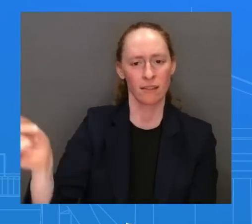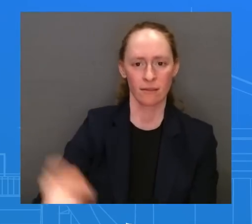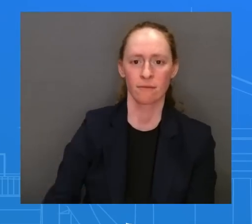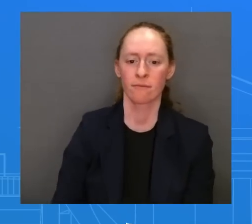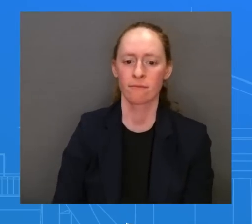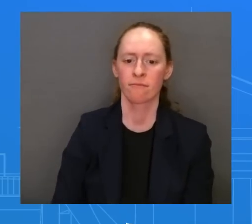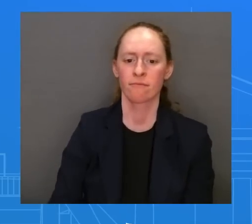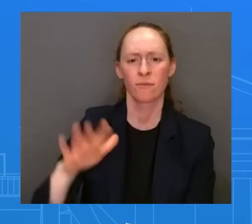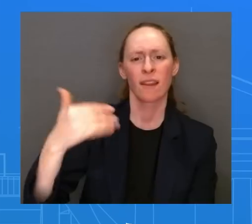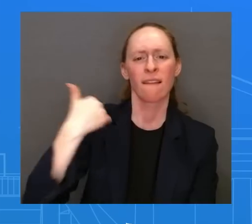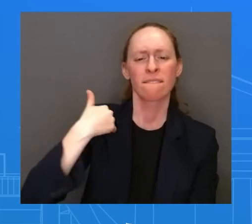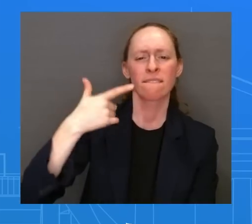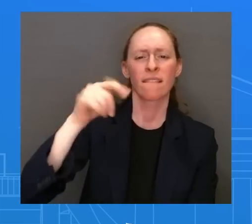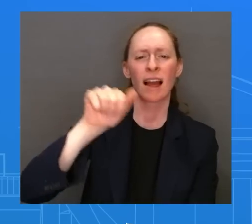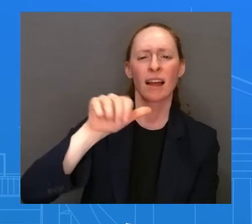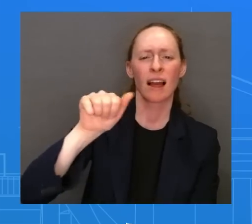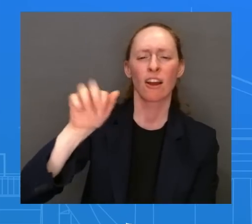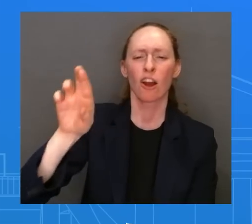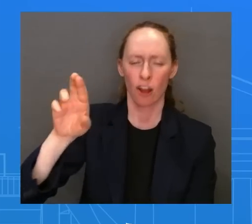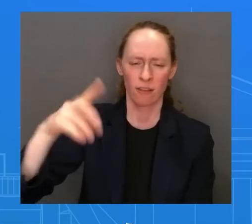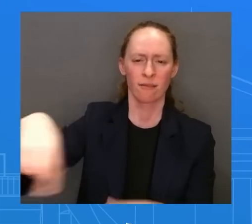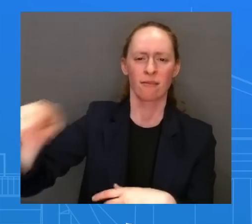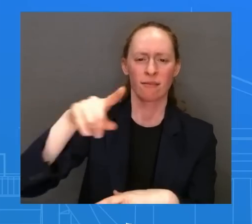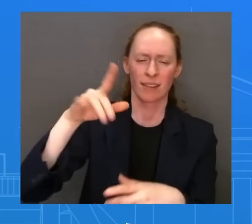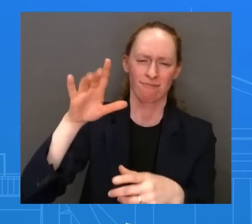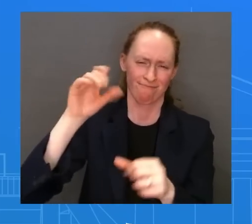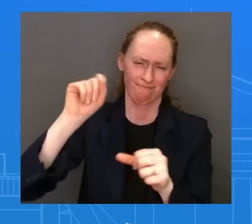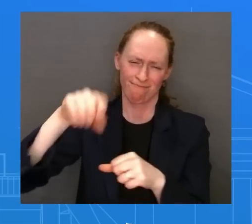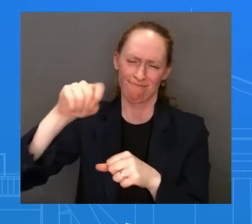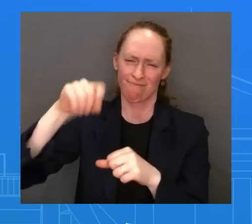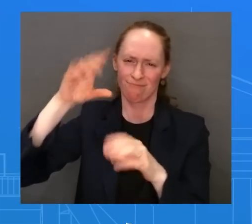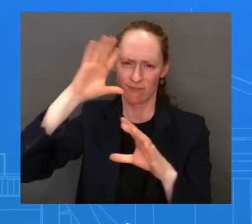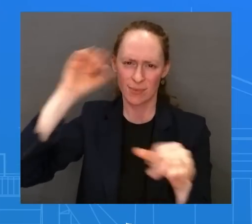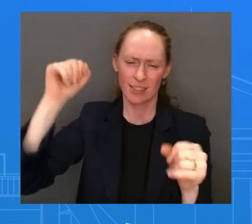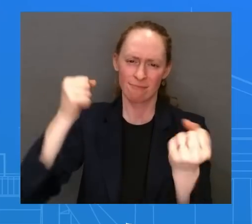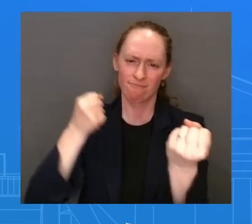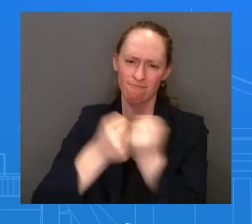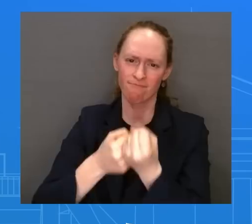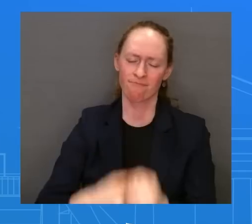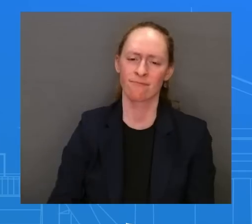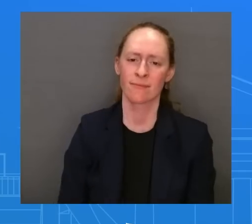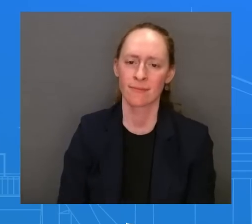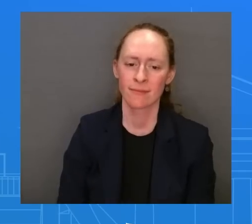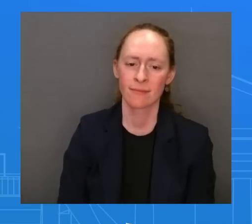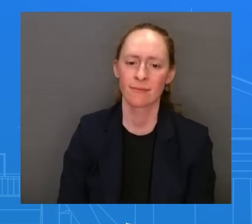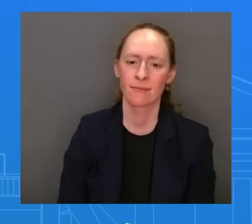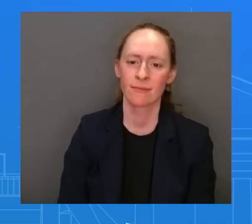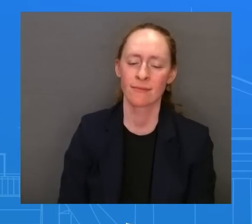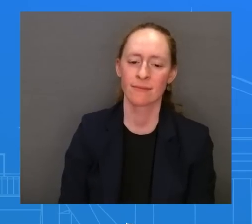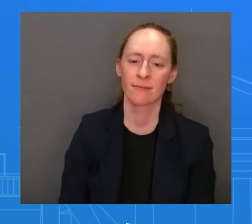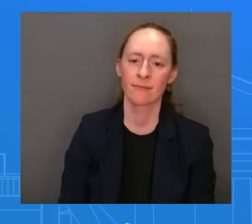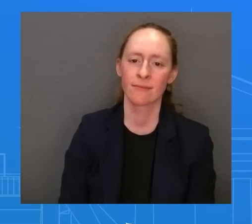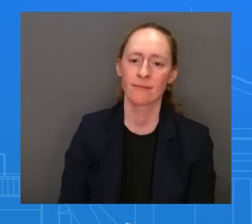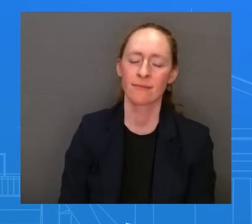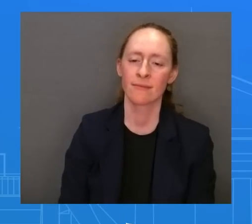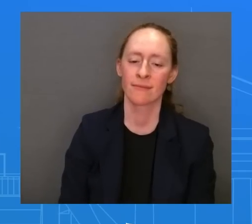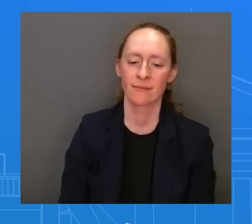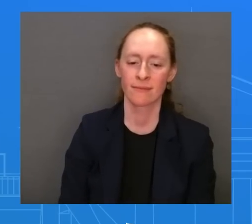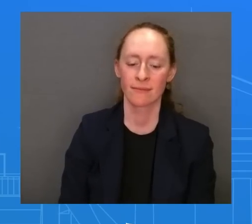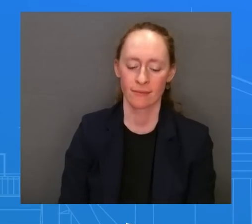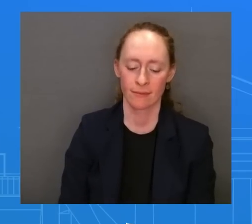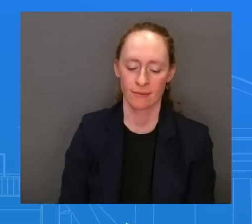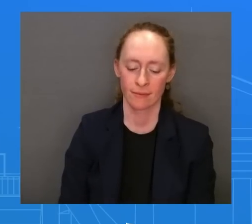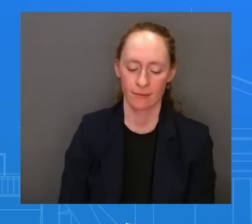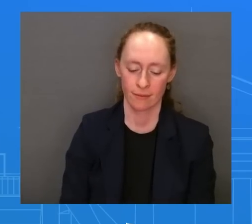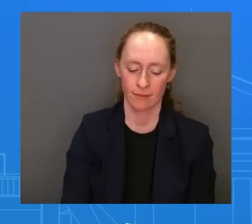support because he wanted to know as well uh and the result coming back are sensitive classified documents and